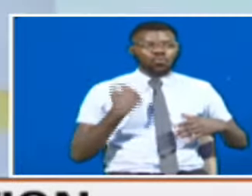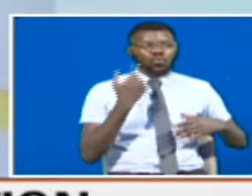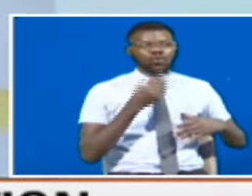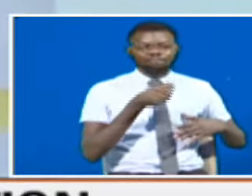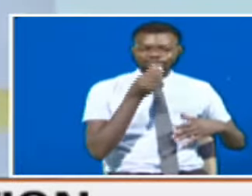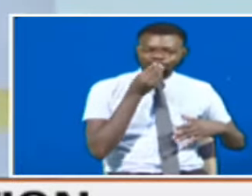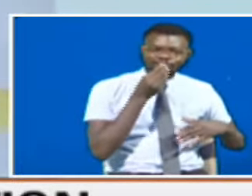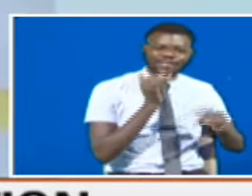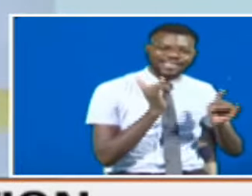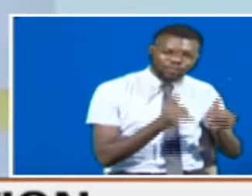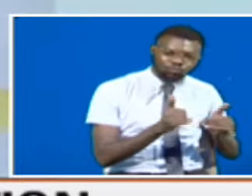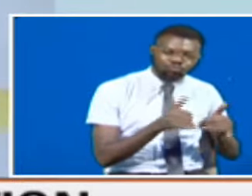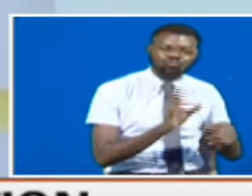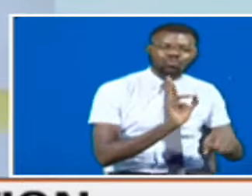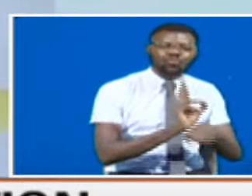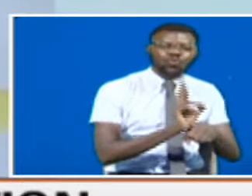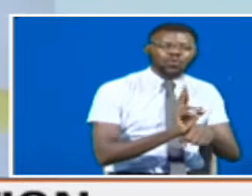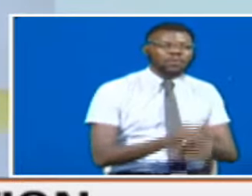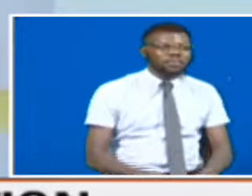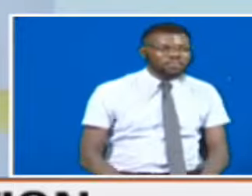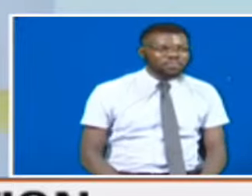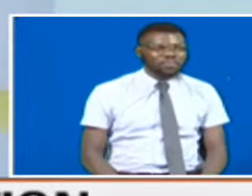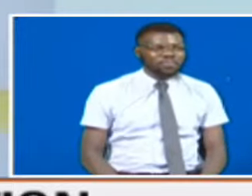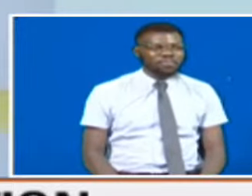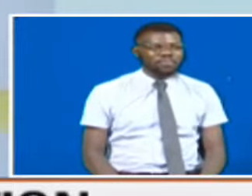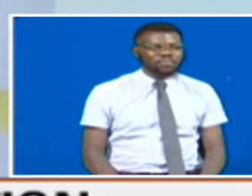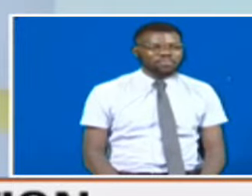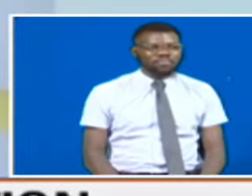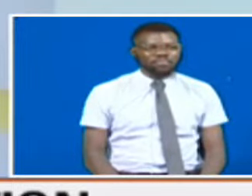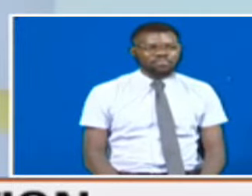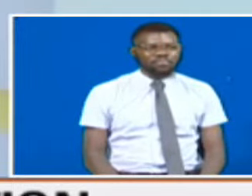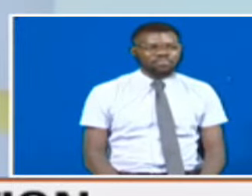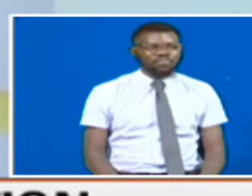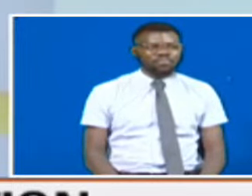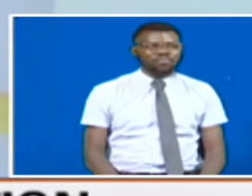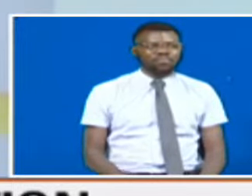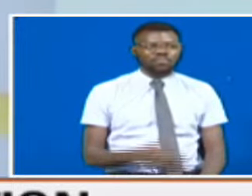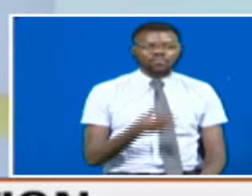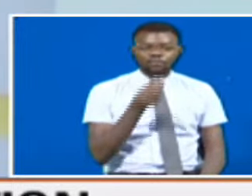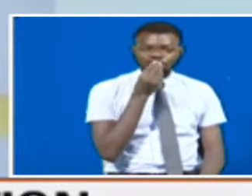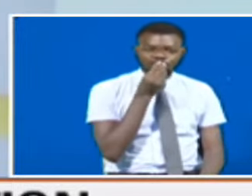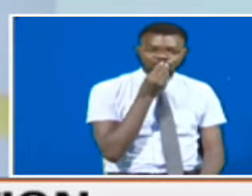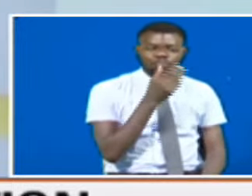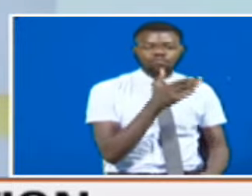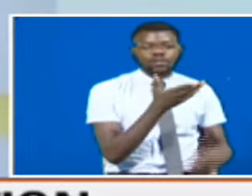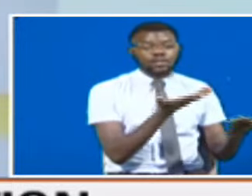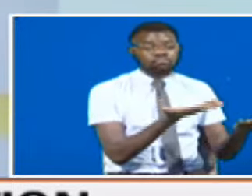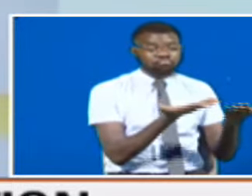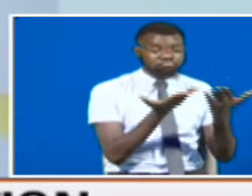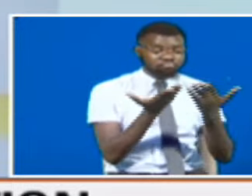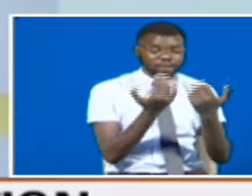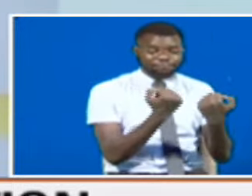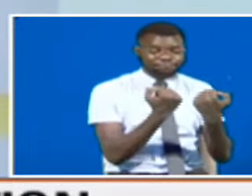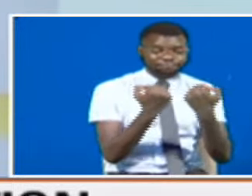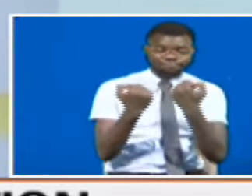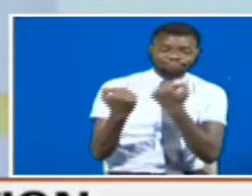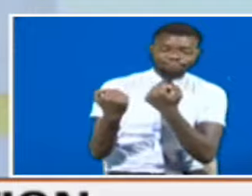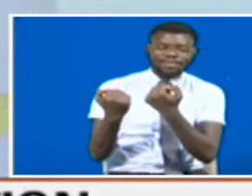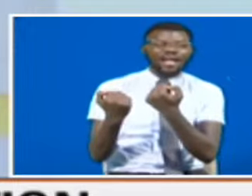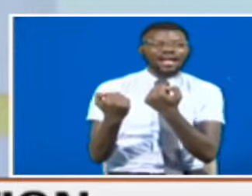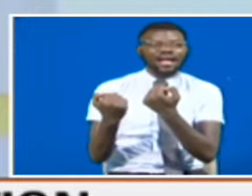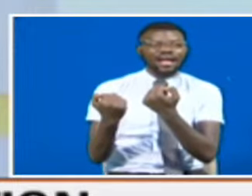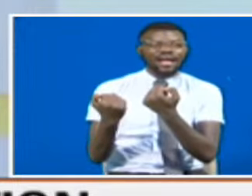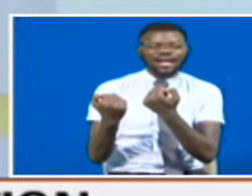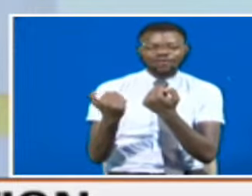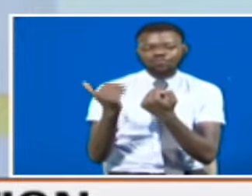food. We know that the cess charged on food, on transportation from one county to the other, is at the end of